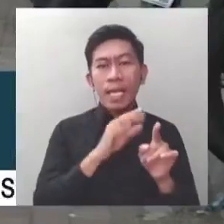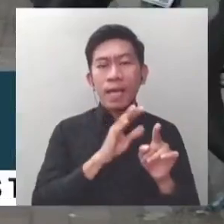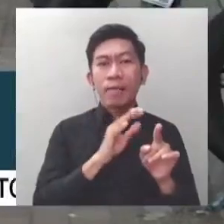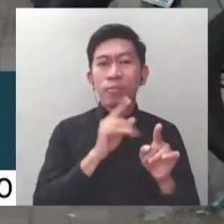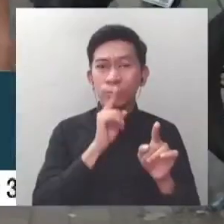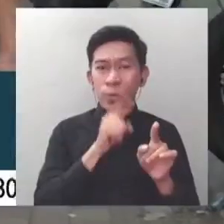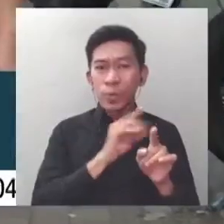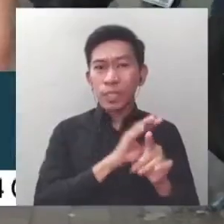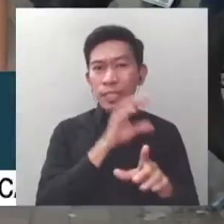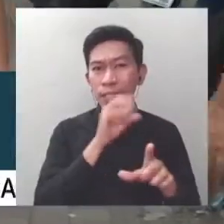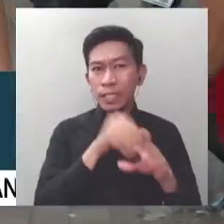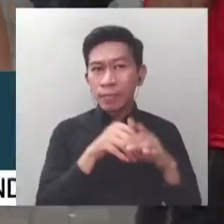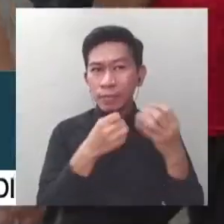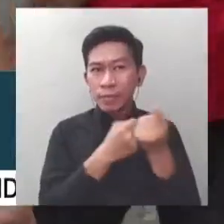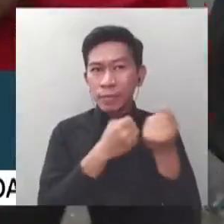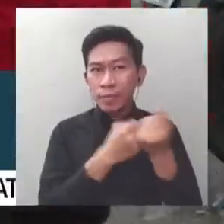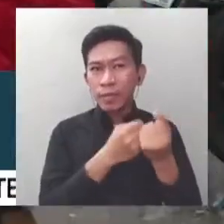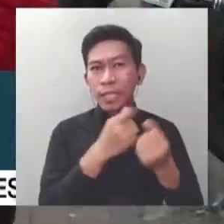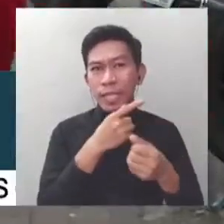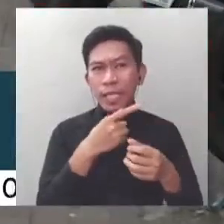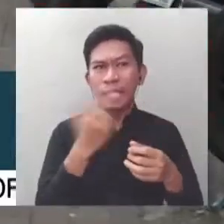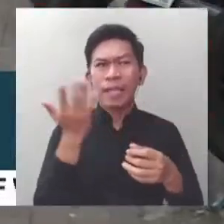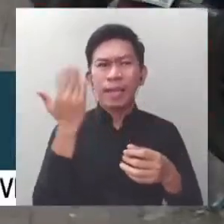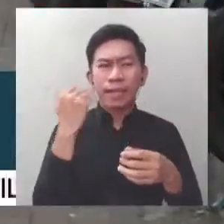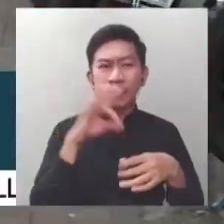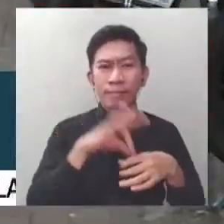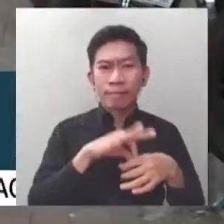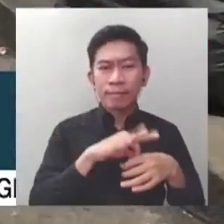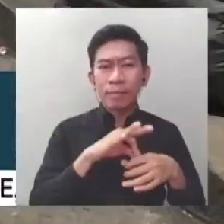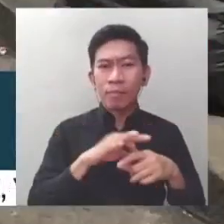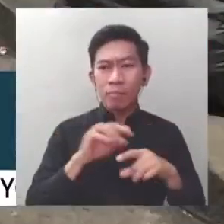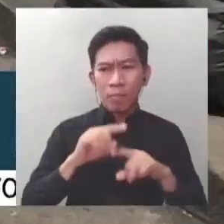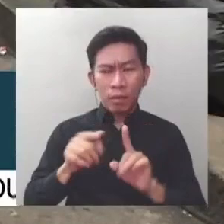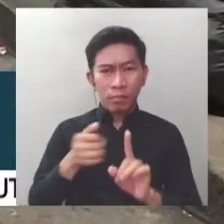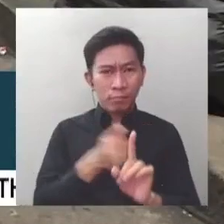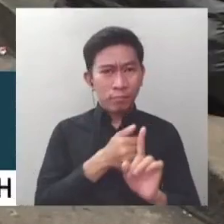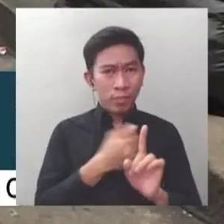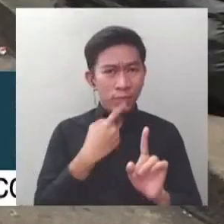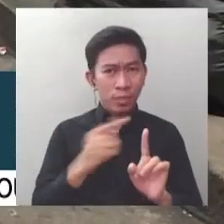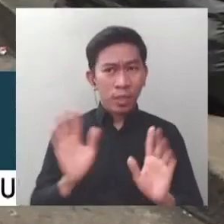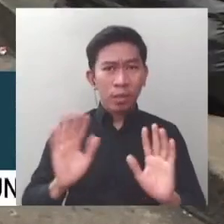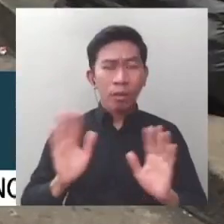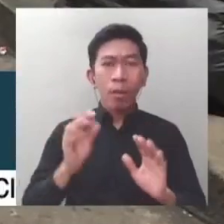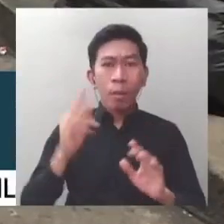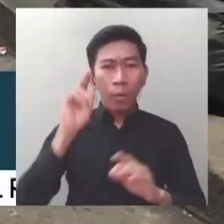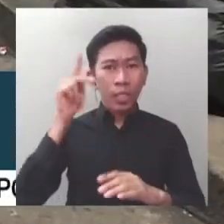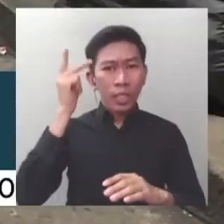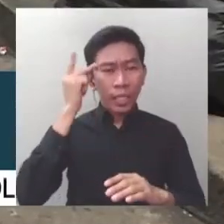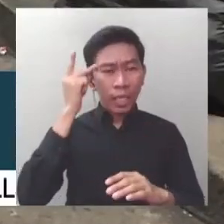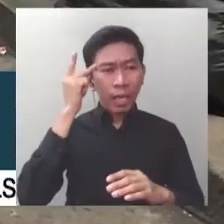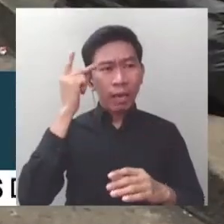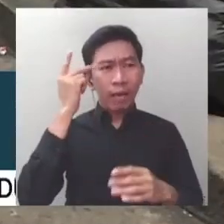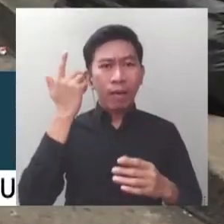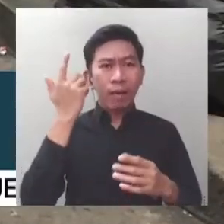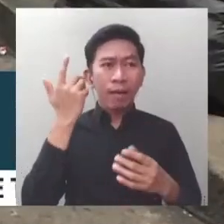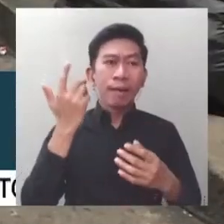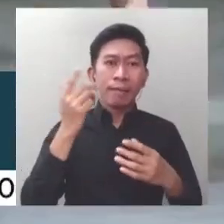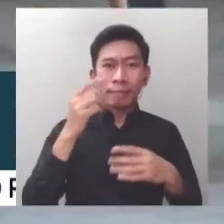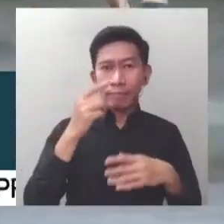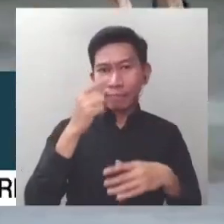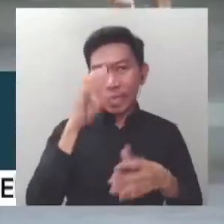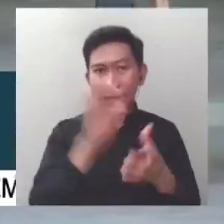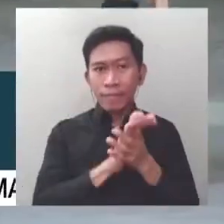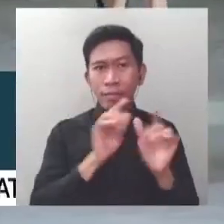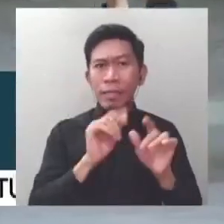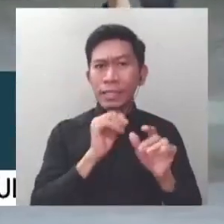Ferdinand Marcos Jr. But she insists her political beliefs were never in conflict with her work in the finance department, because all she wanted